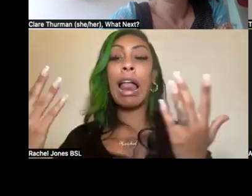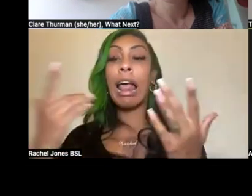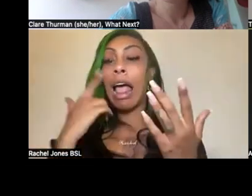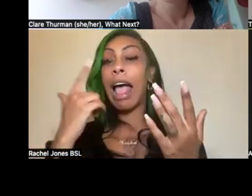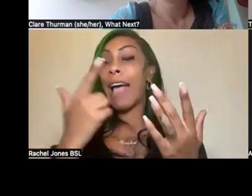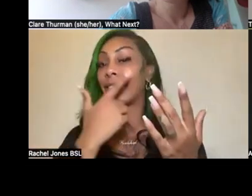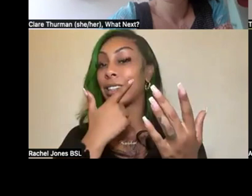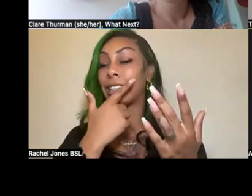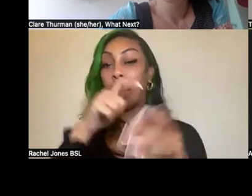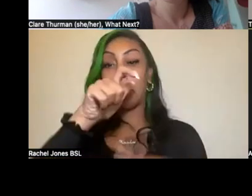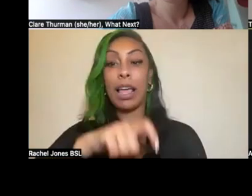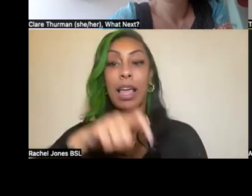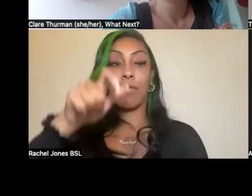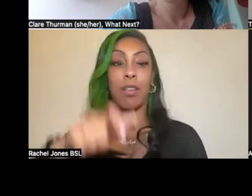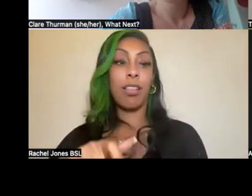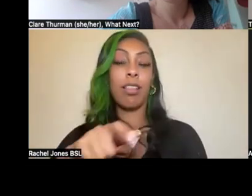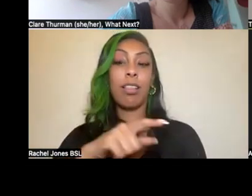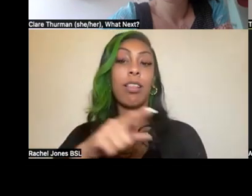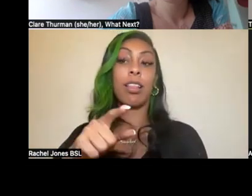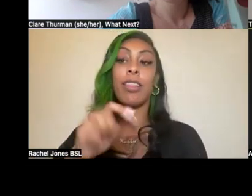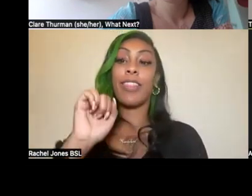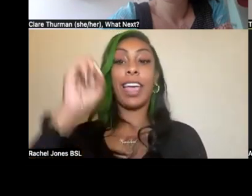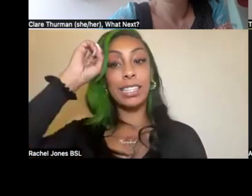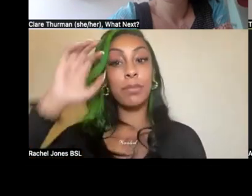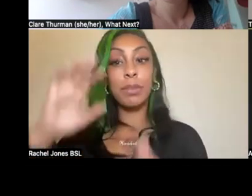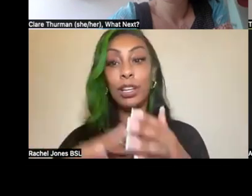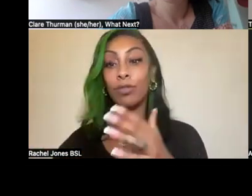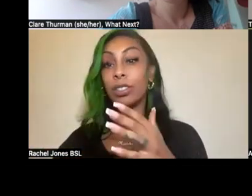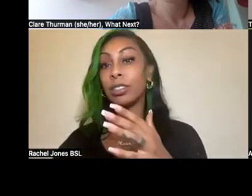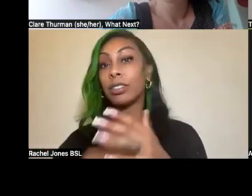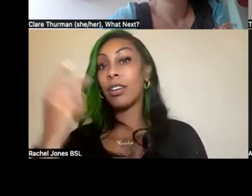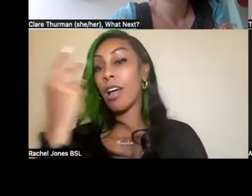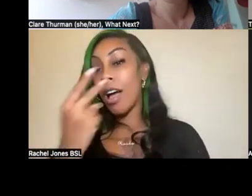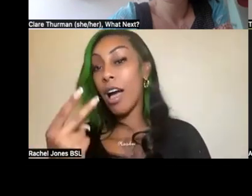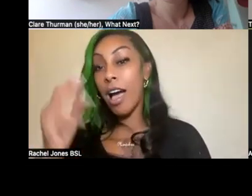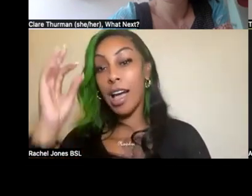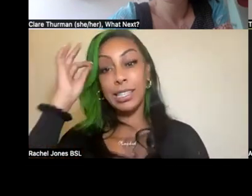people as regards their experience of Arts Council England